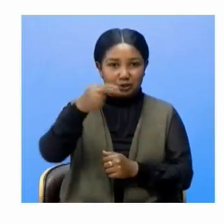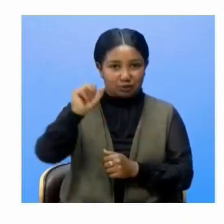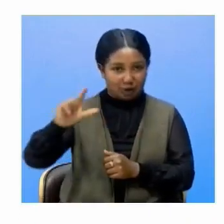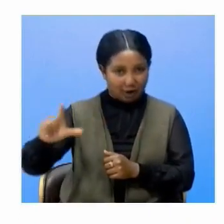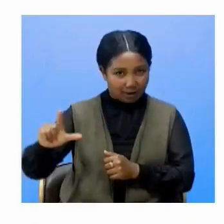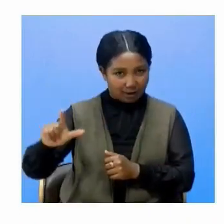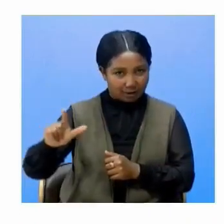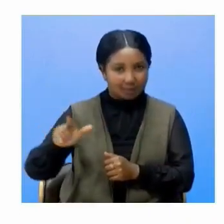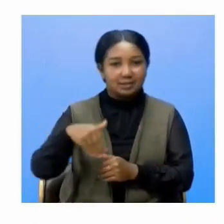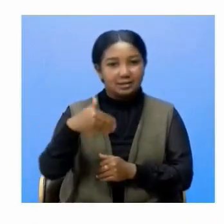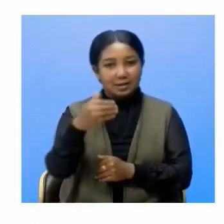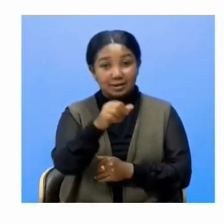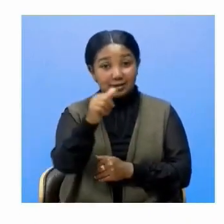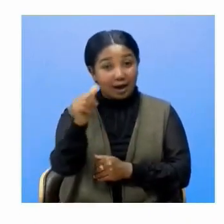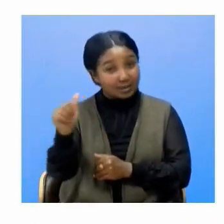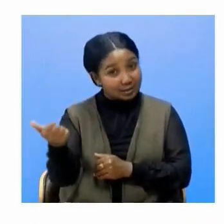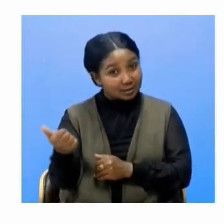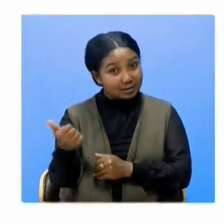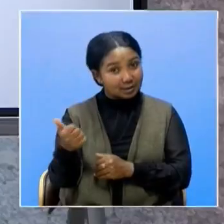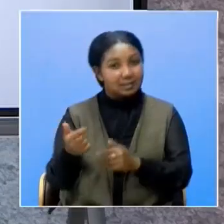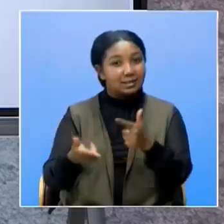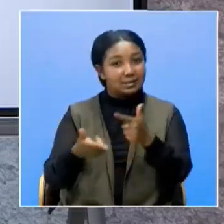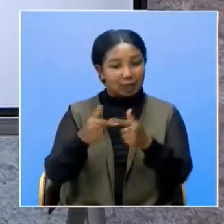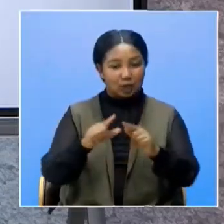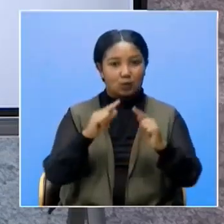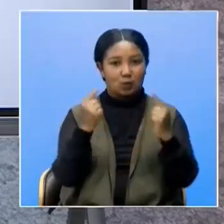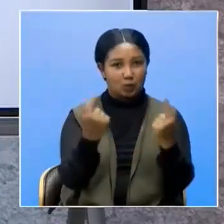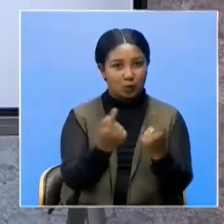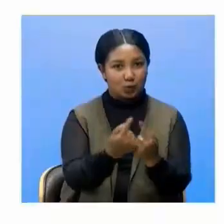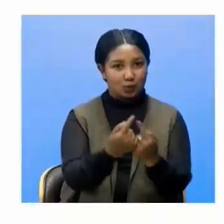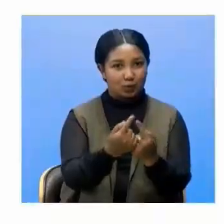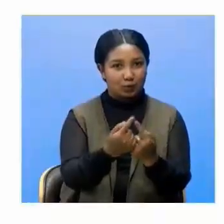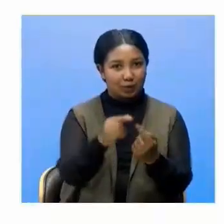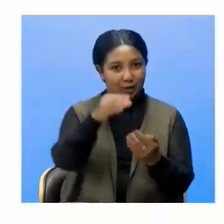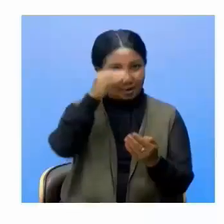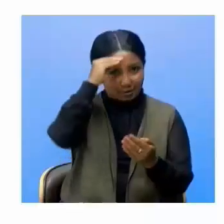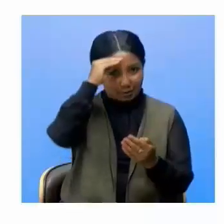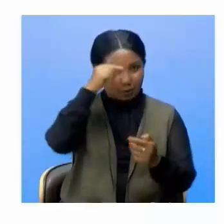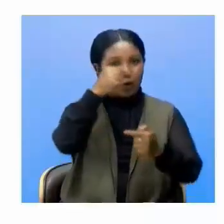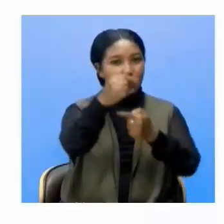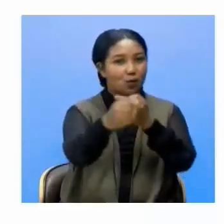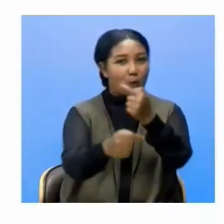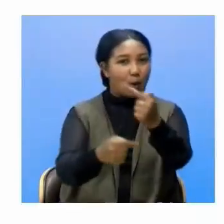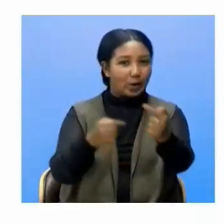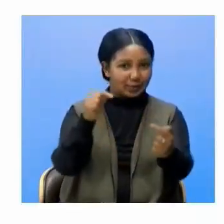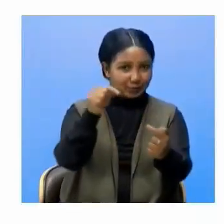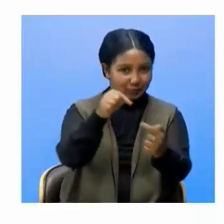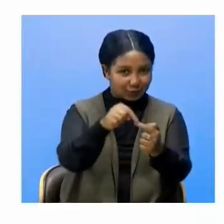And on the other side, or the second group, was going to.